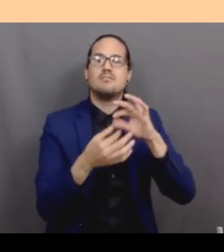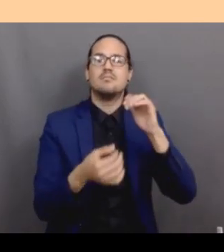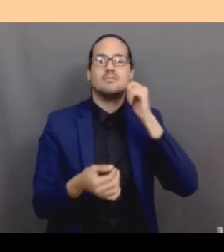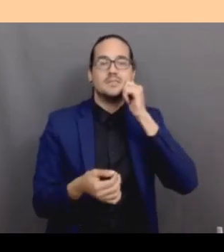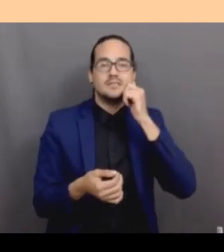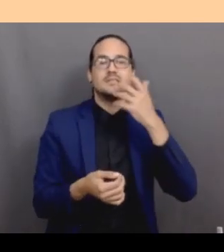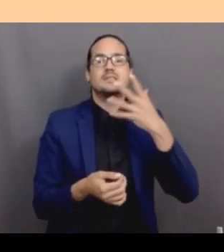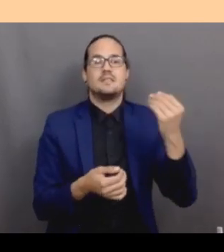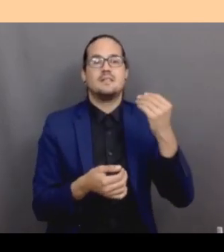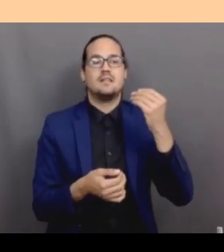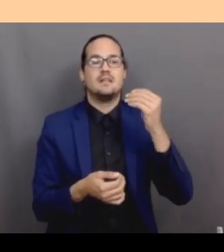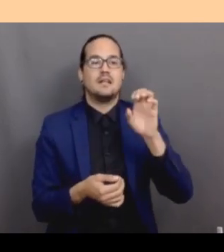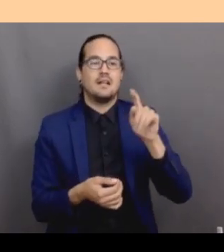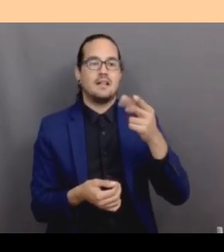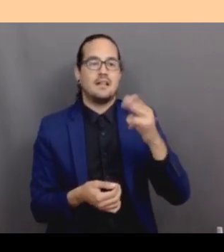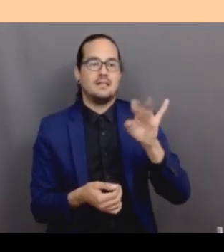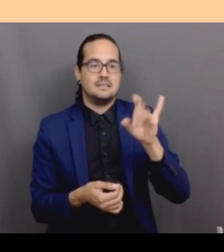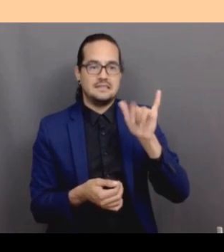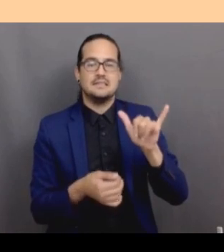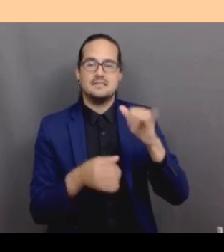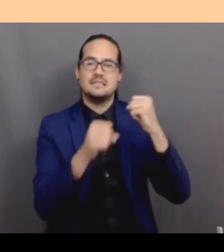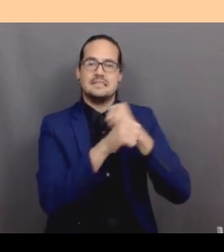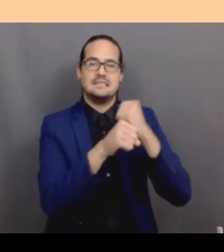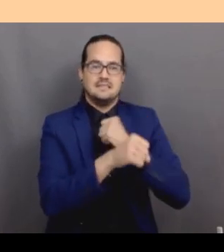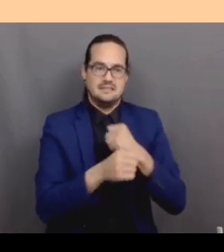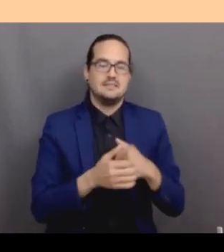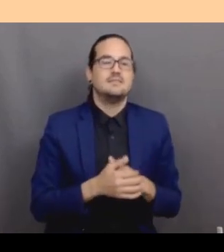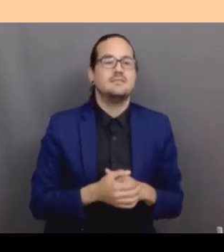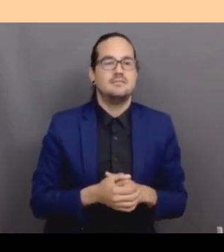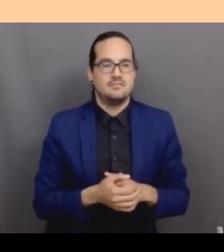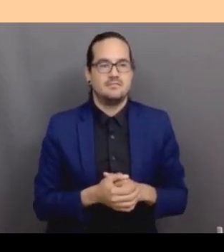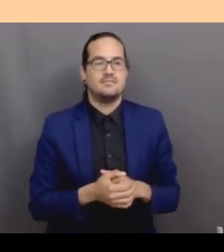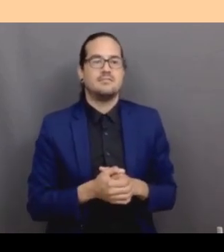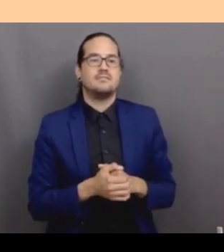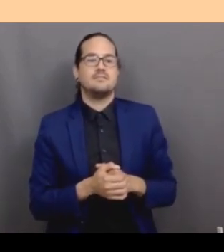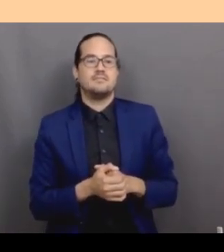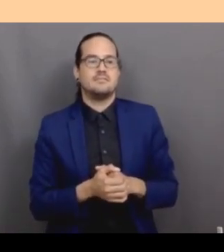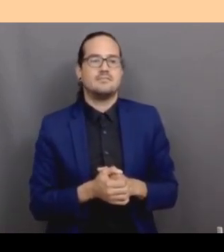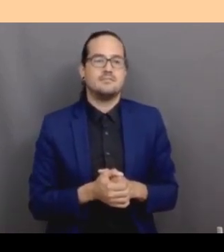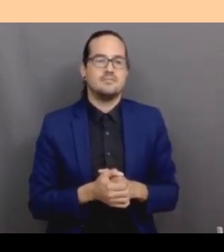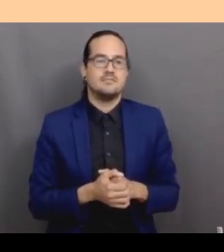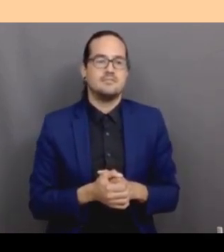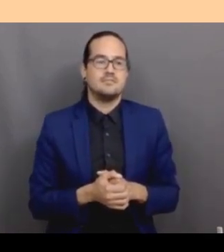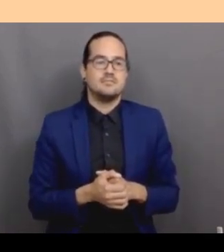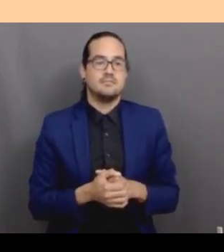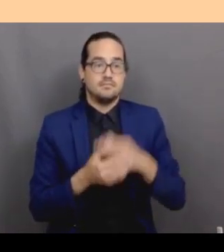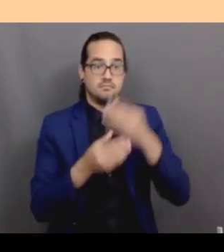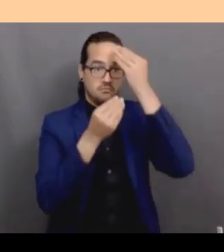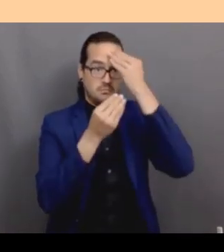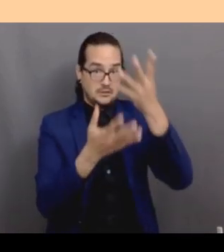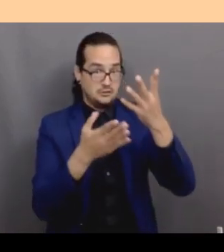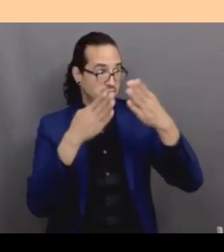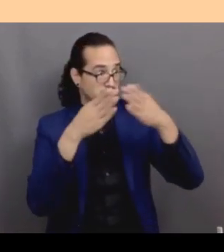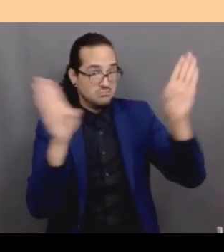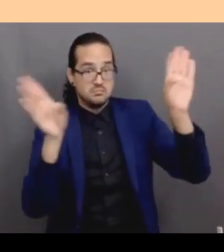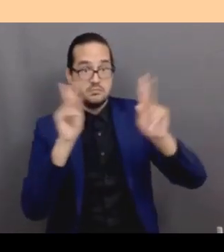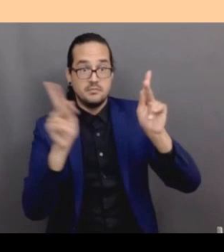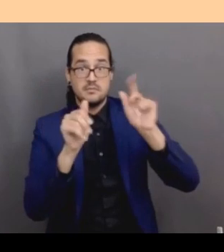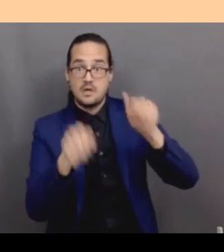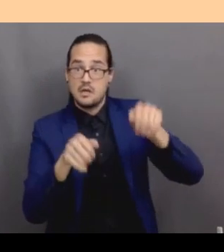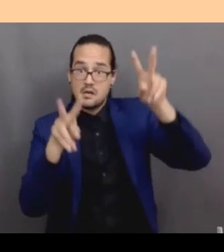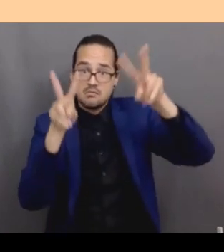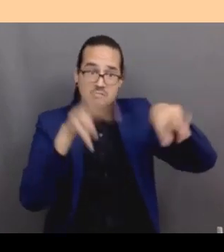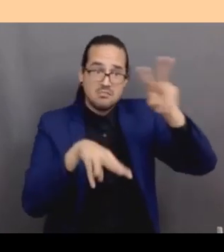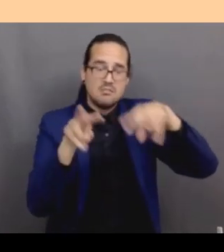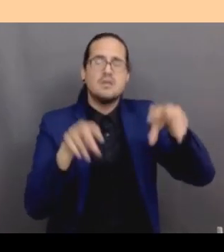community. And is that data available to the public? Yeah, so we do have, go to our website. You can show the website again, and